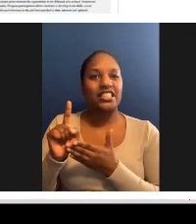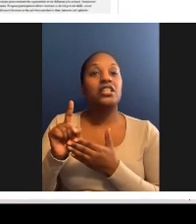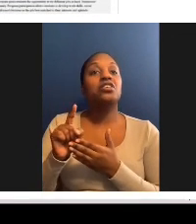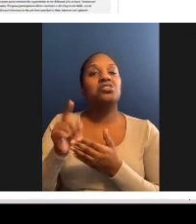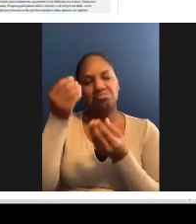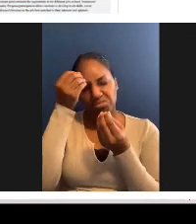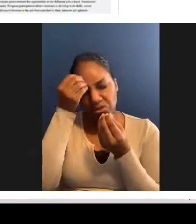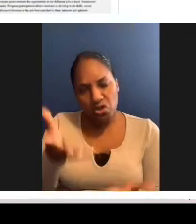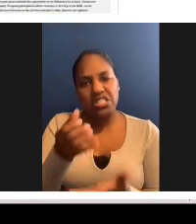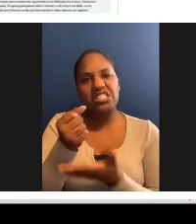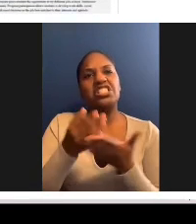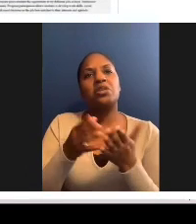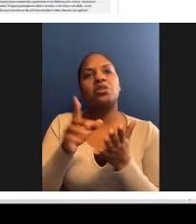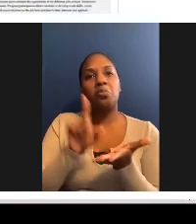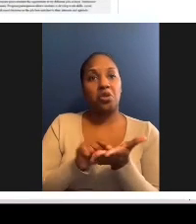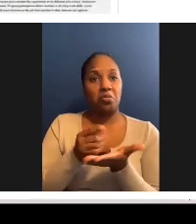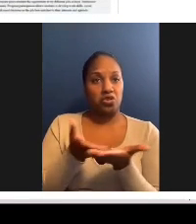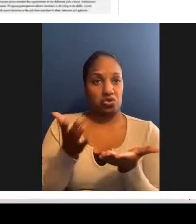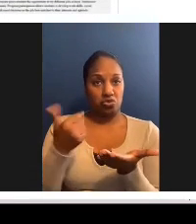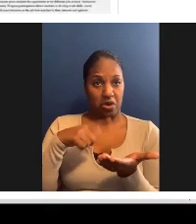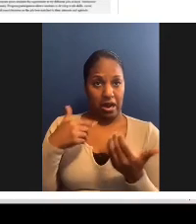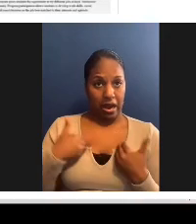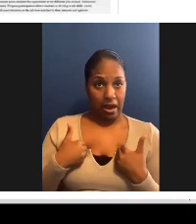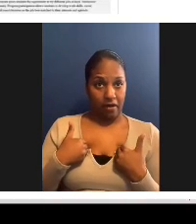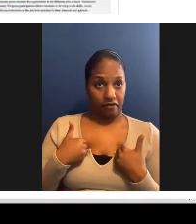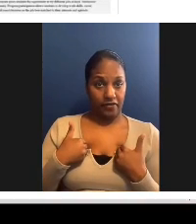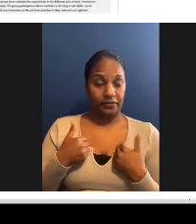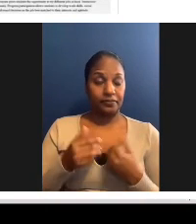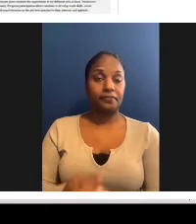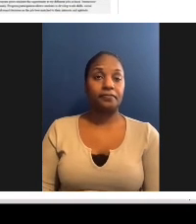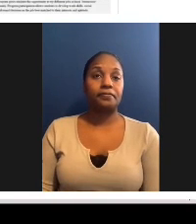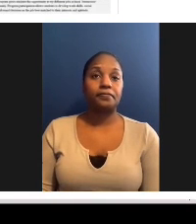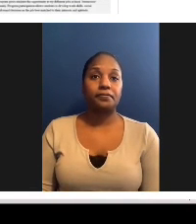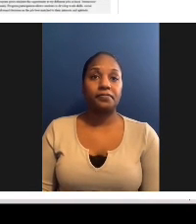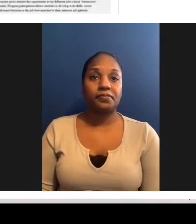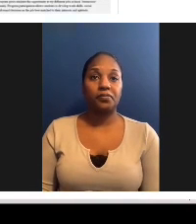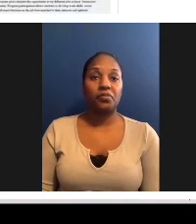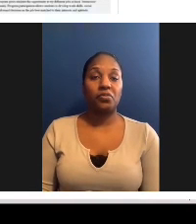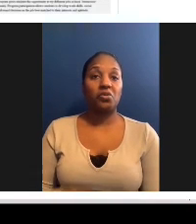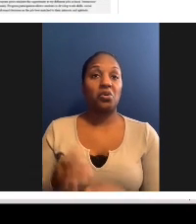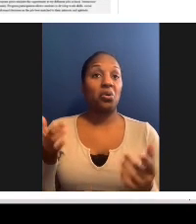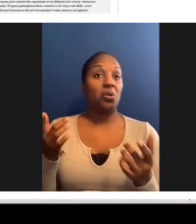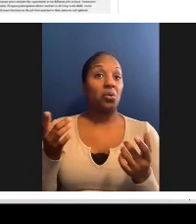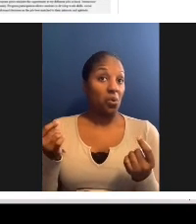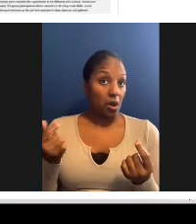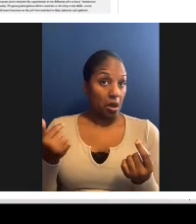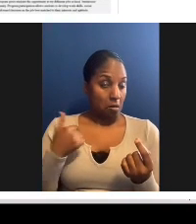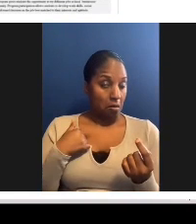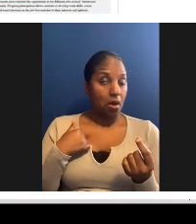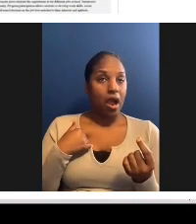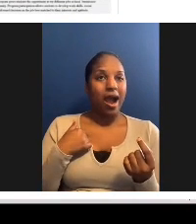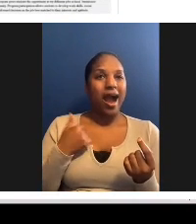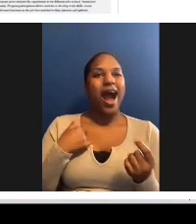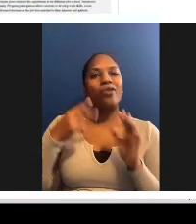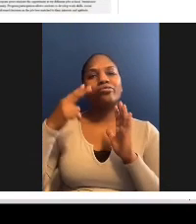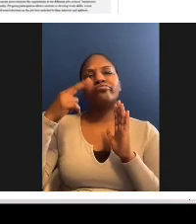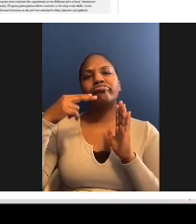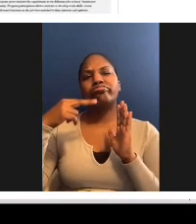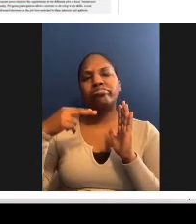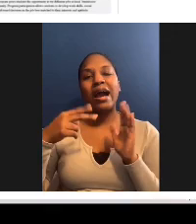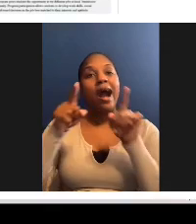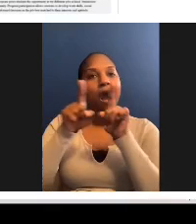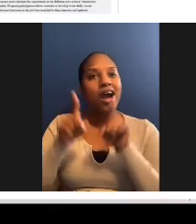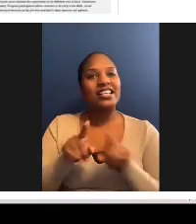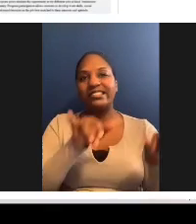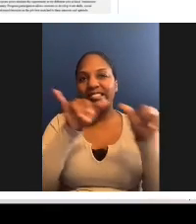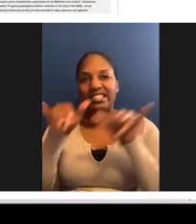have. What I like to do during my presentation is I like to go through it as if I was a student and you were assigned to me